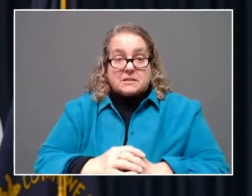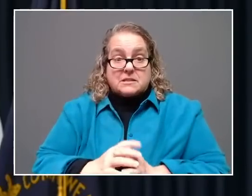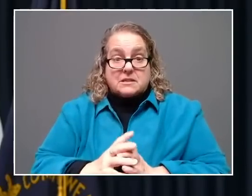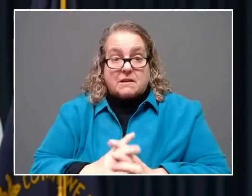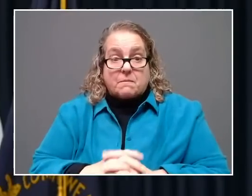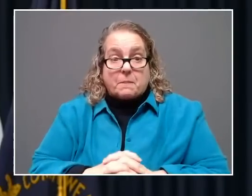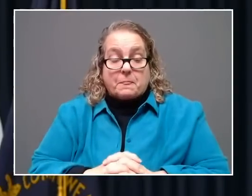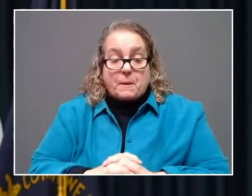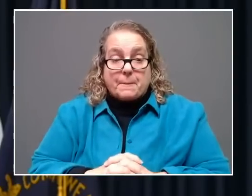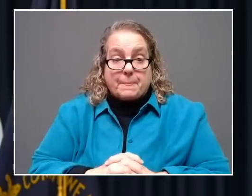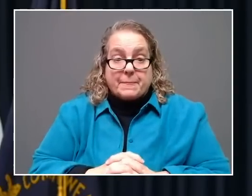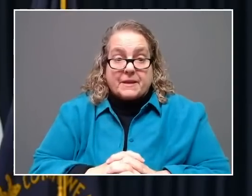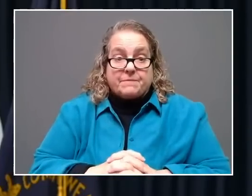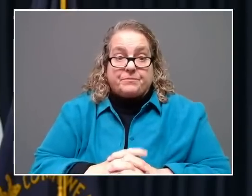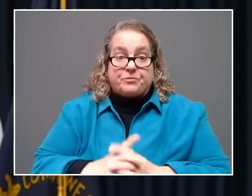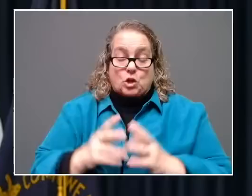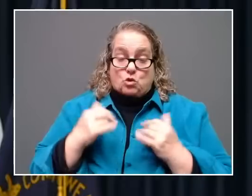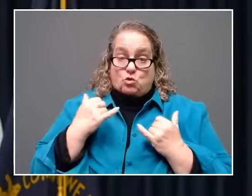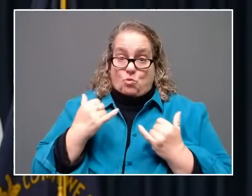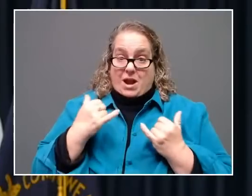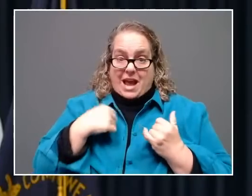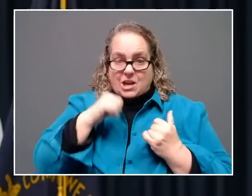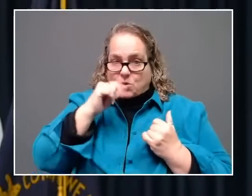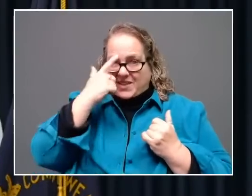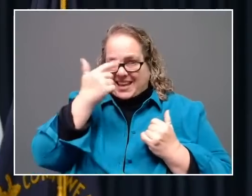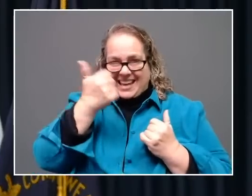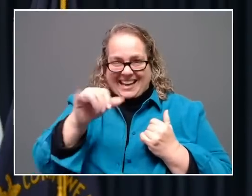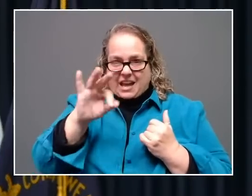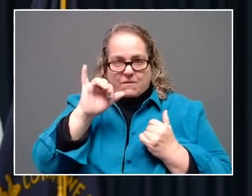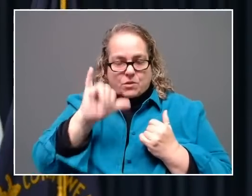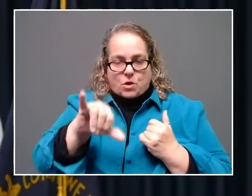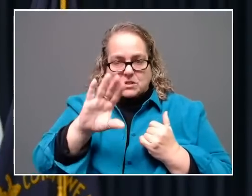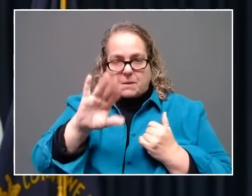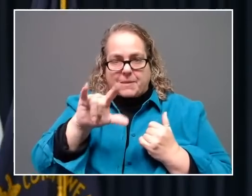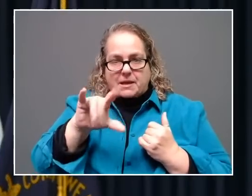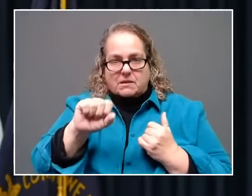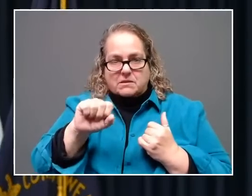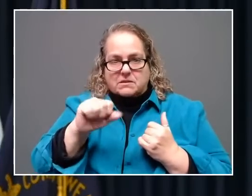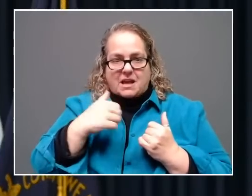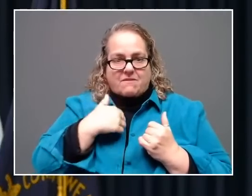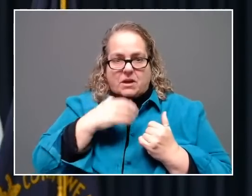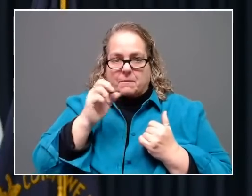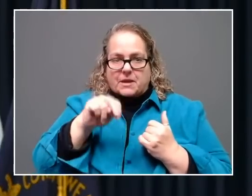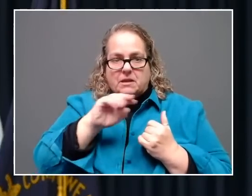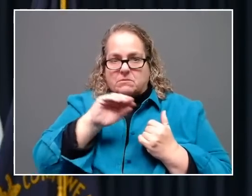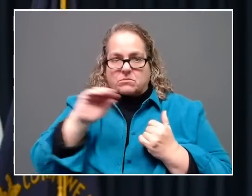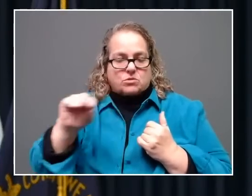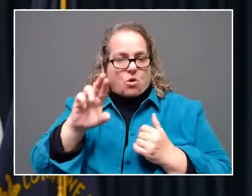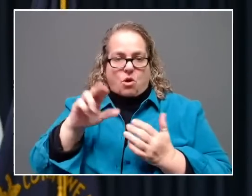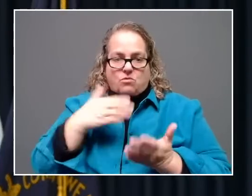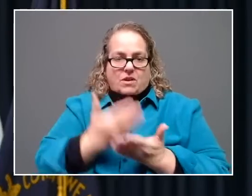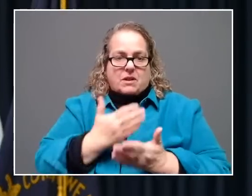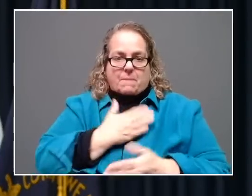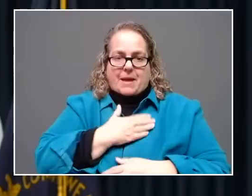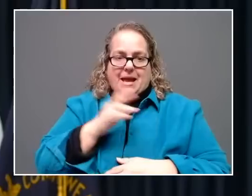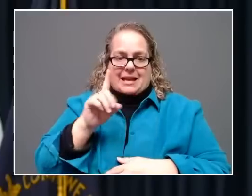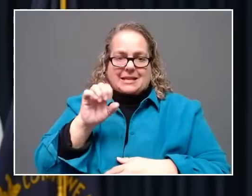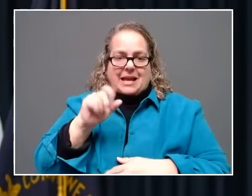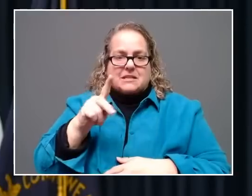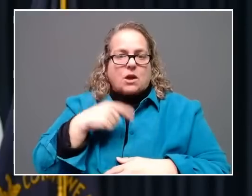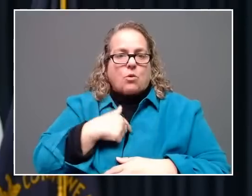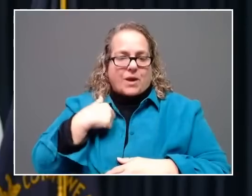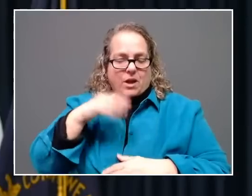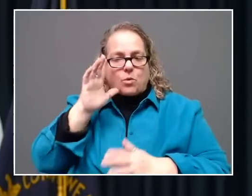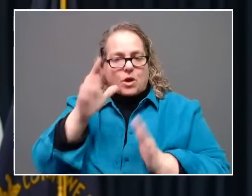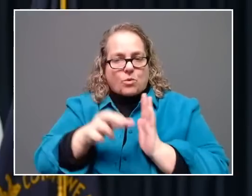Thus far, I don't believe any of those bills have been enrolled and reached my desk, so we will review them